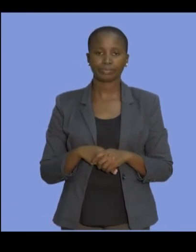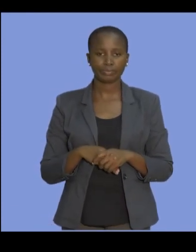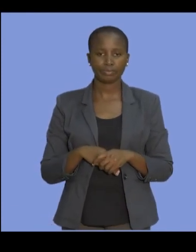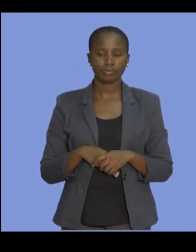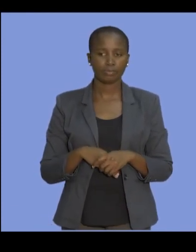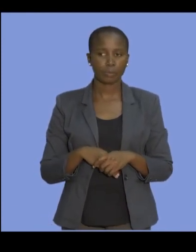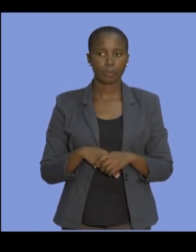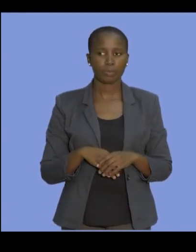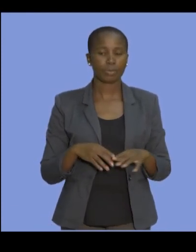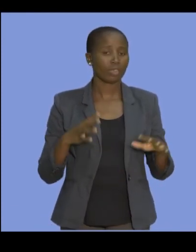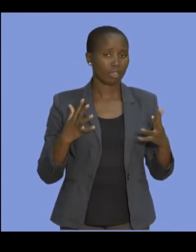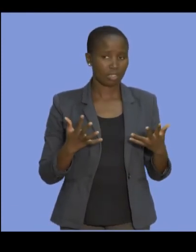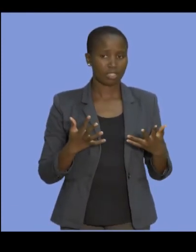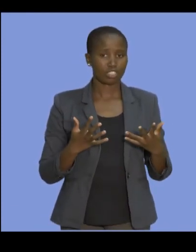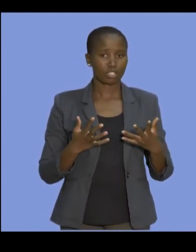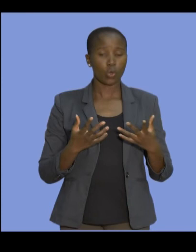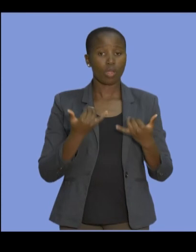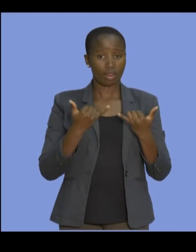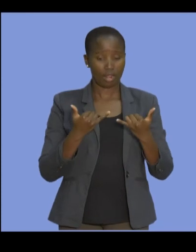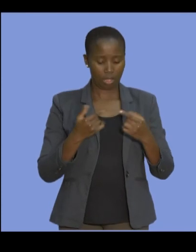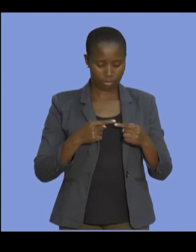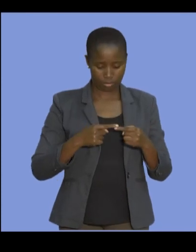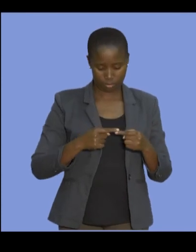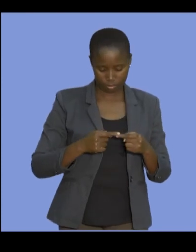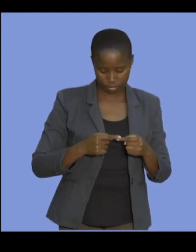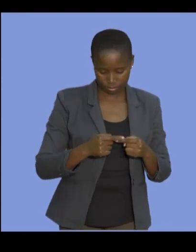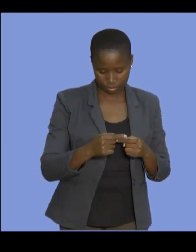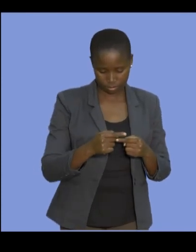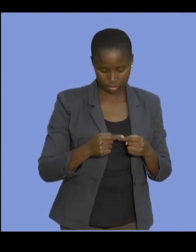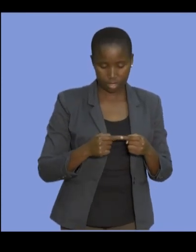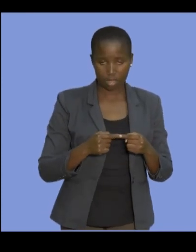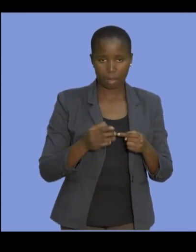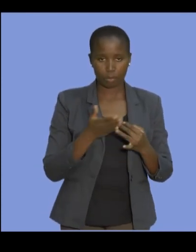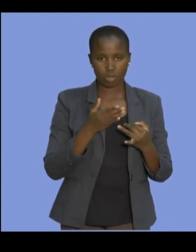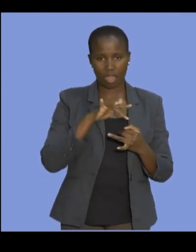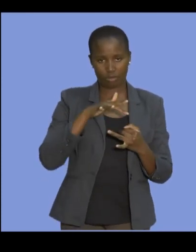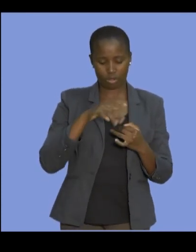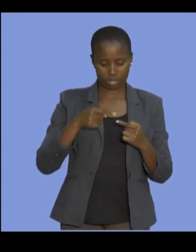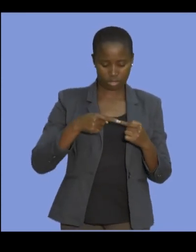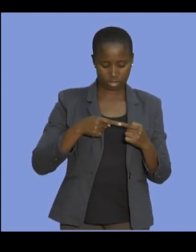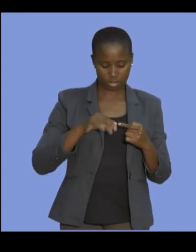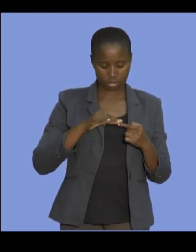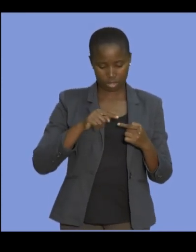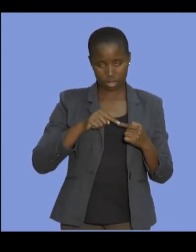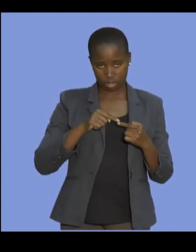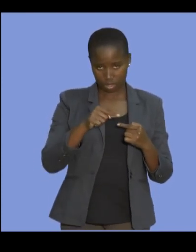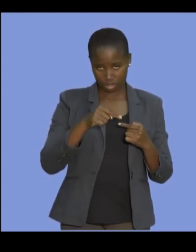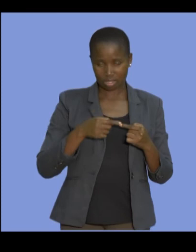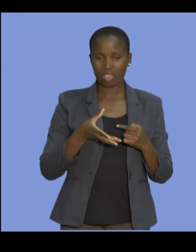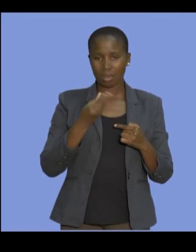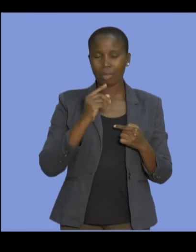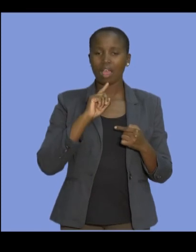So the distance between that and the average give us 0, because the average is